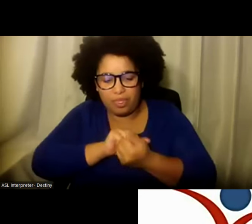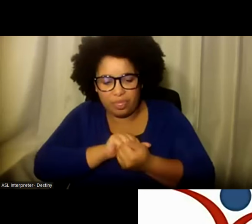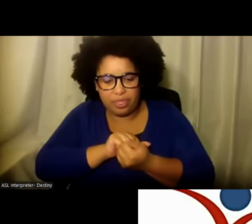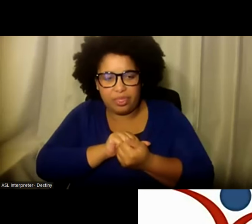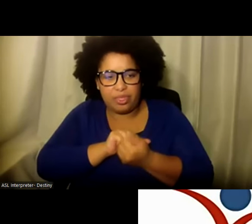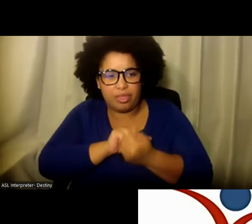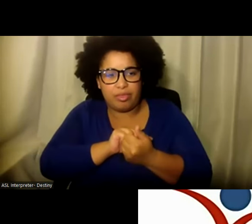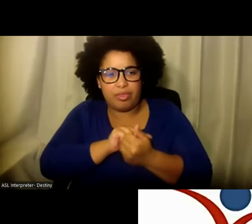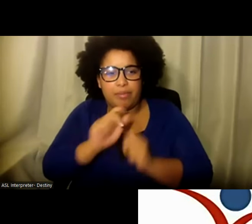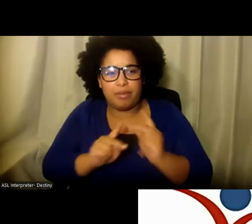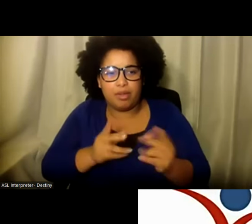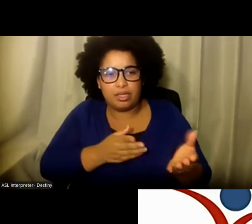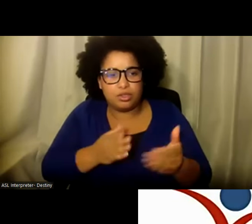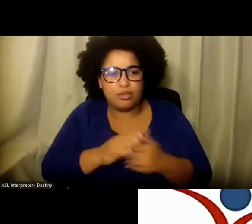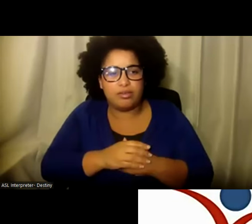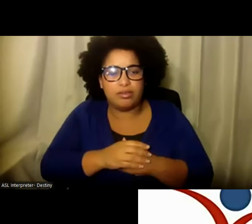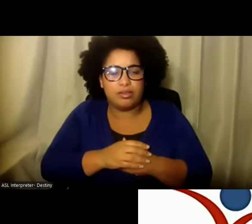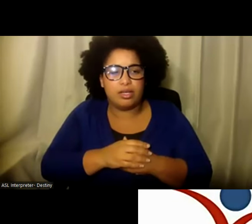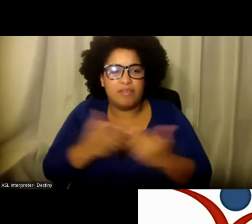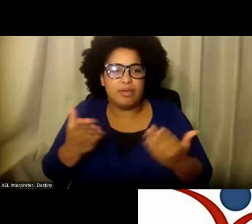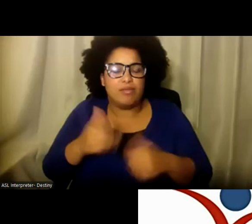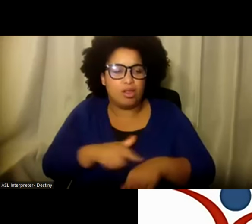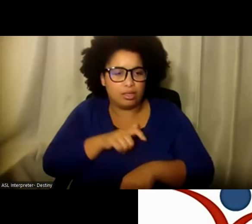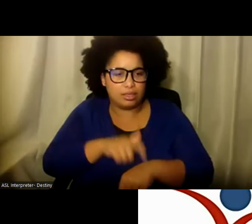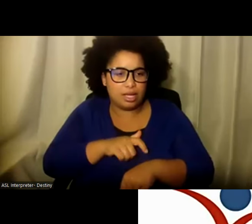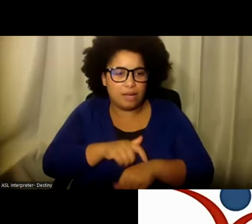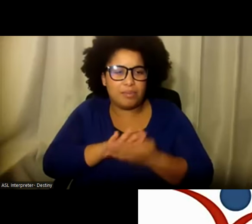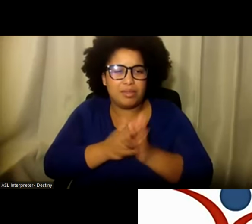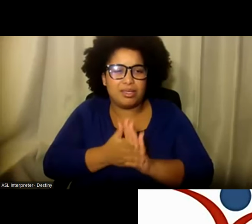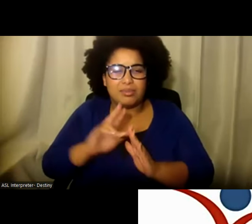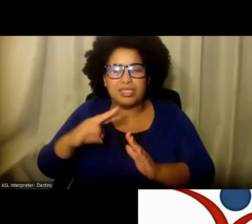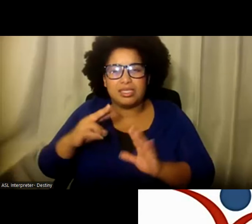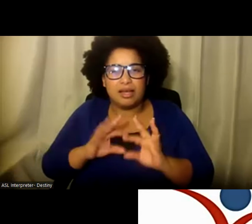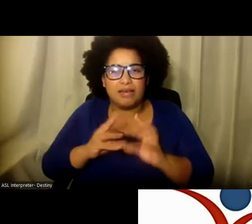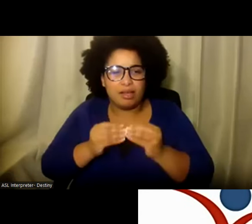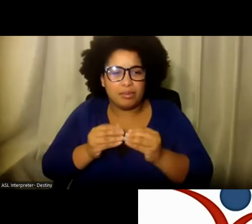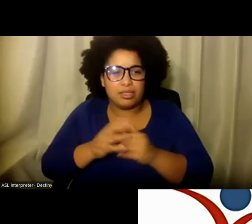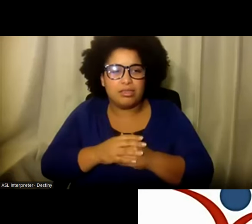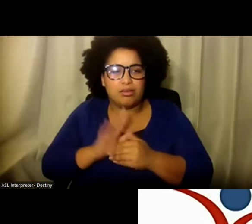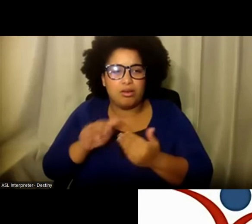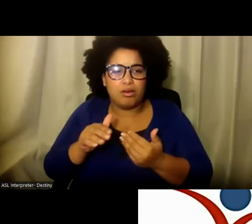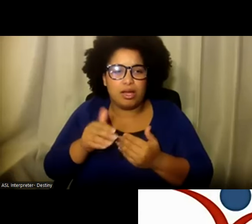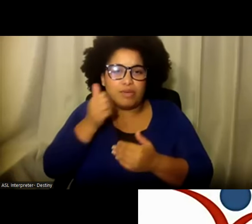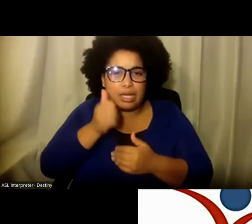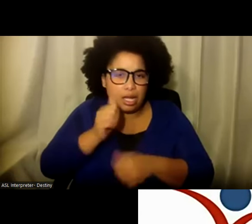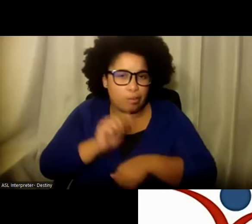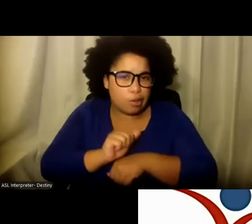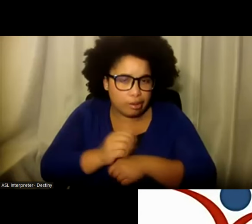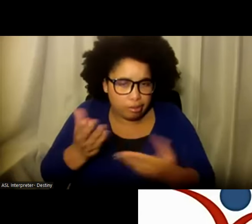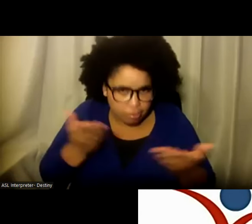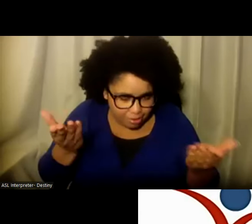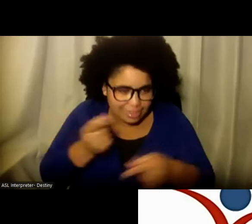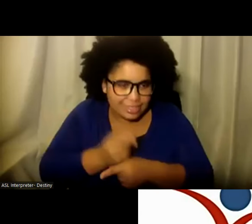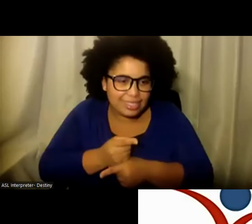people that I serve, and, you know, I've been here for a long time. It becomes like a second family. I spend all my days here. So it is.